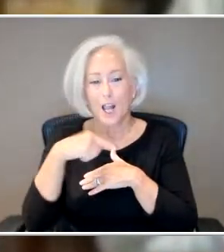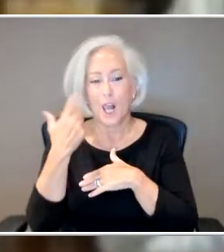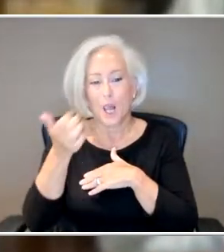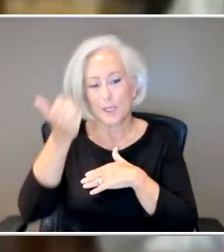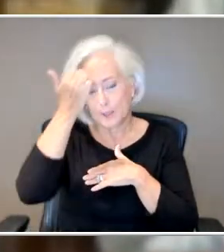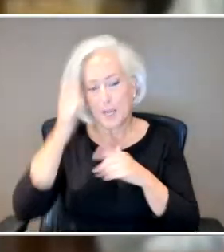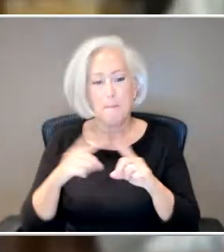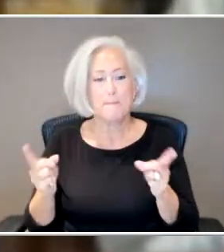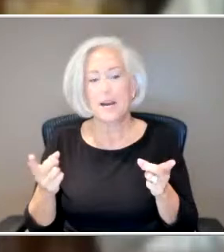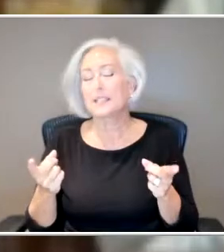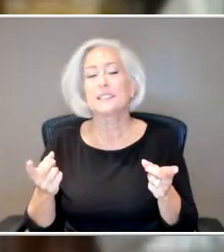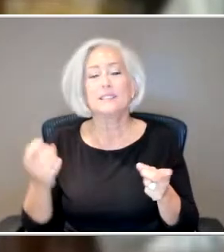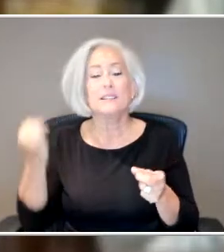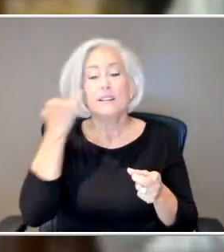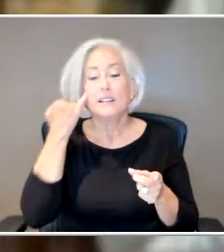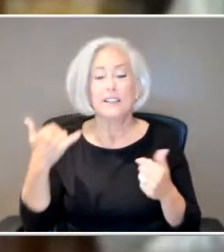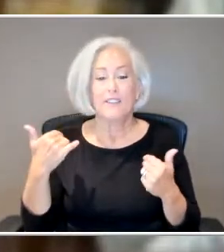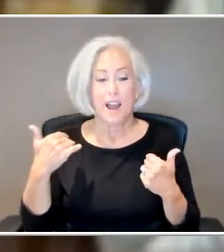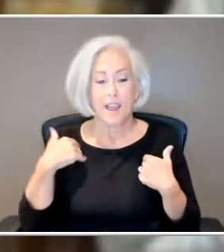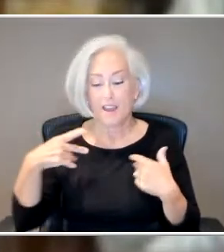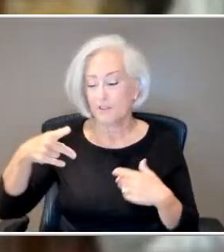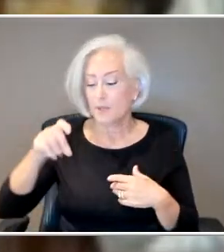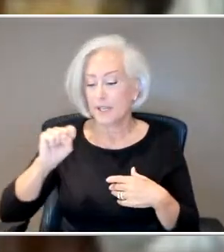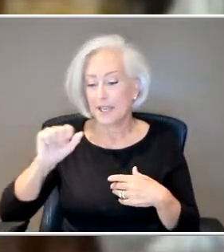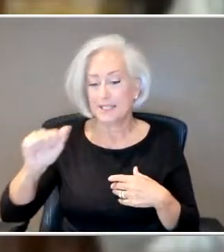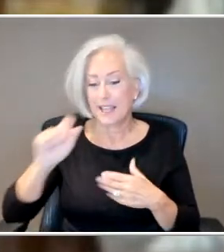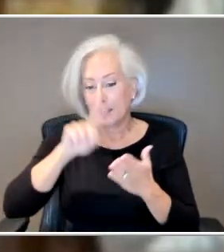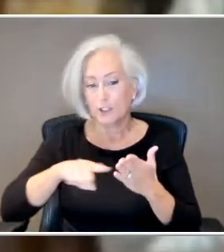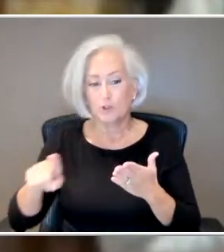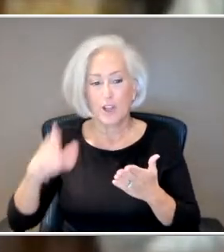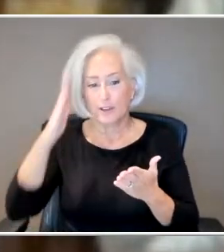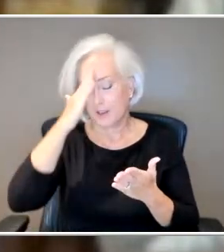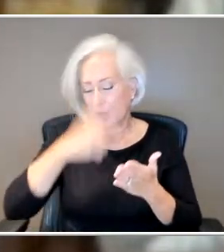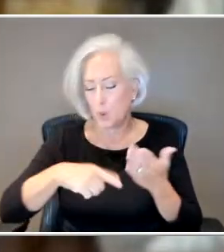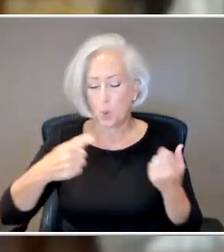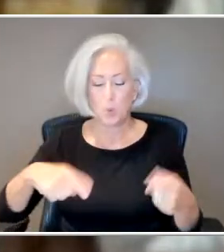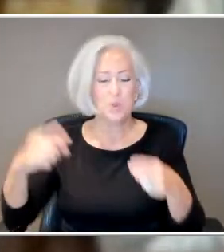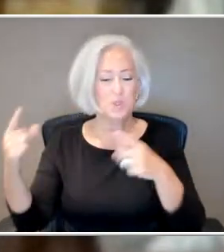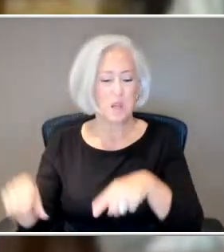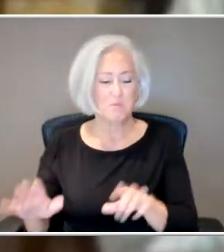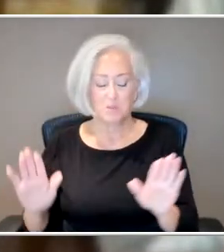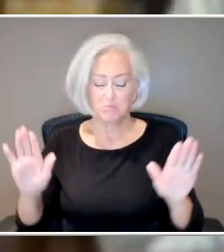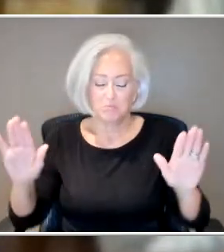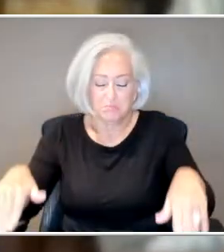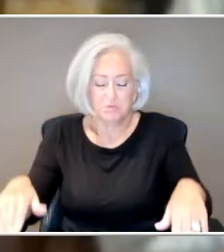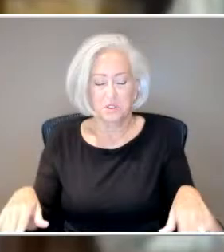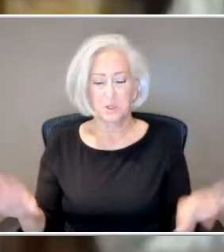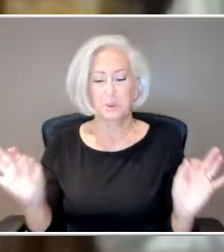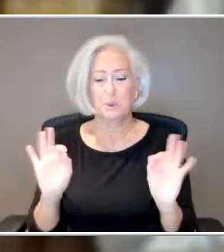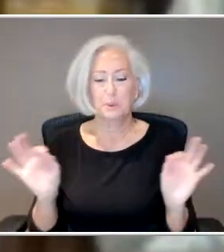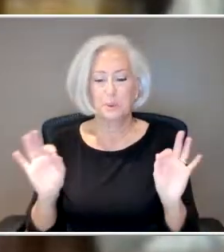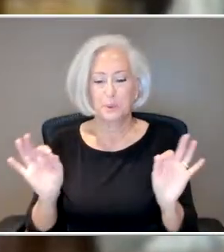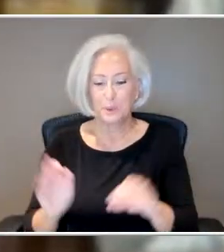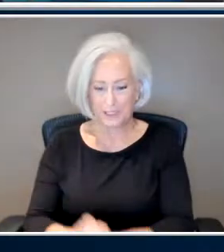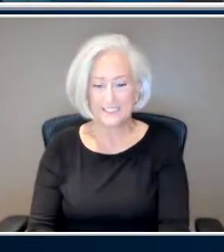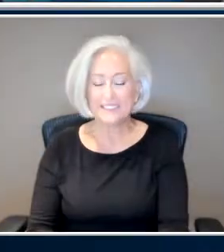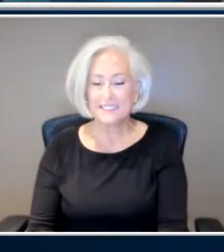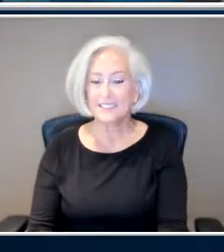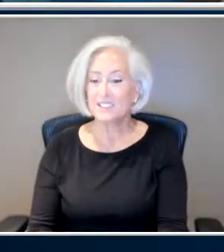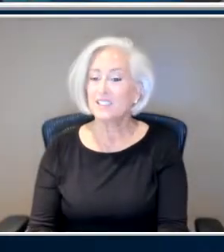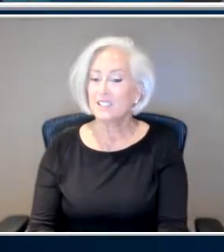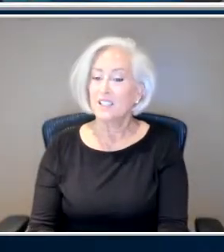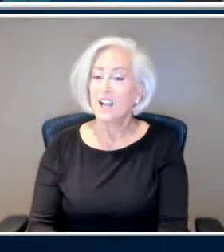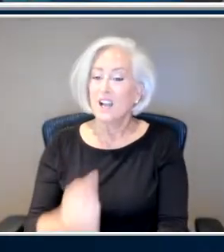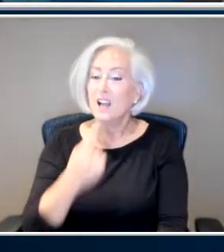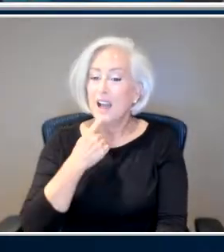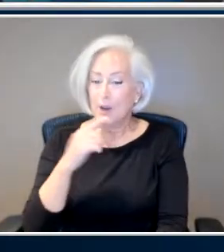No, as long as I'm getting my PSA checked, I know what's going on. It's just not a big deal. Yeah, well, you were doing I'm all the